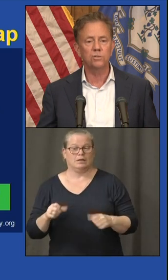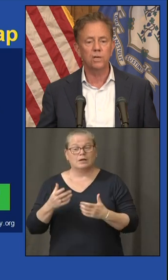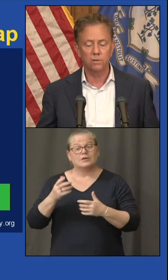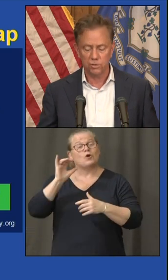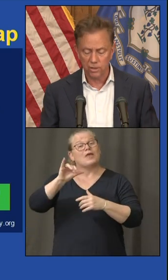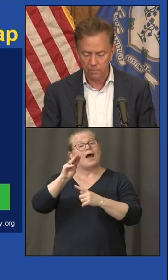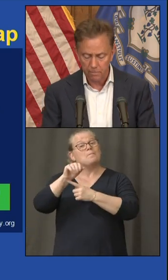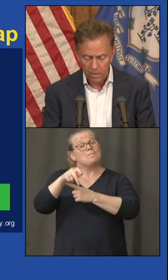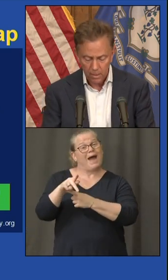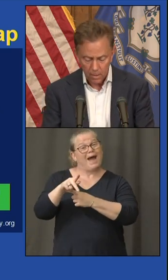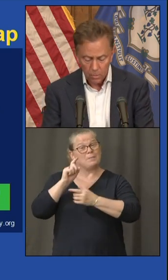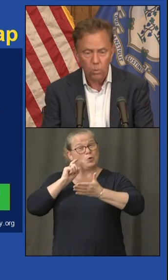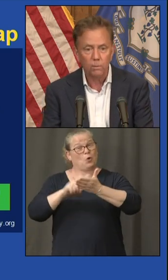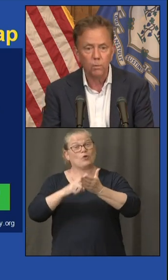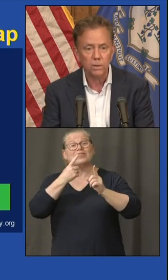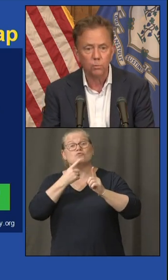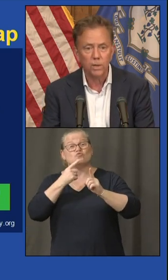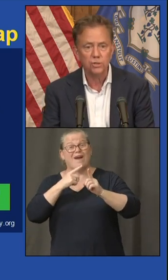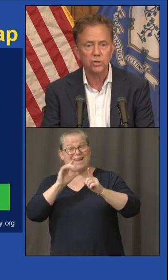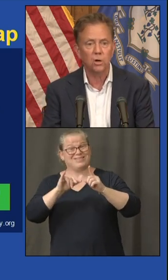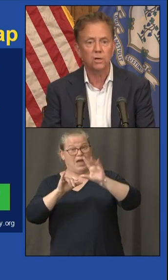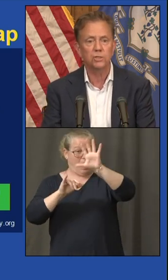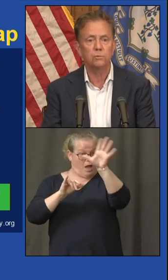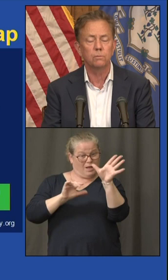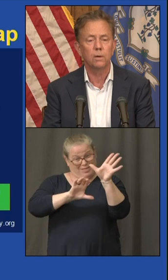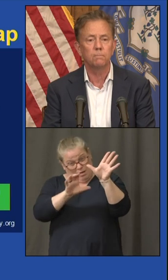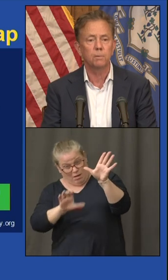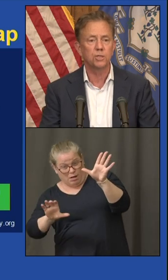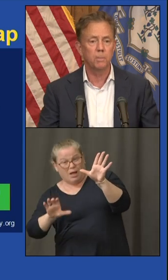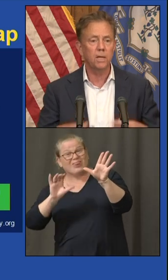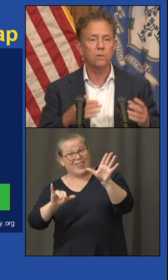remind yourselves what the risks are,